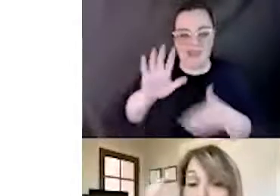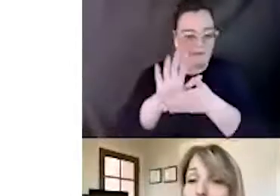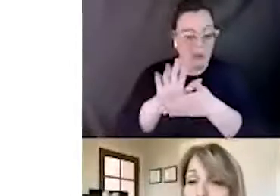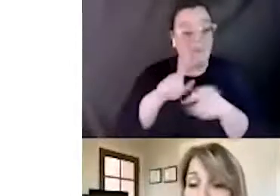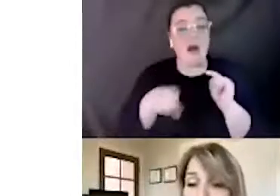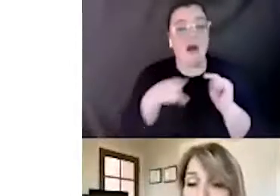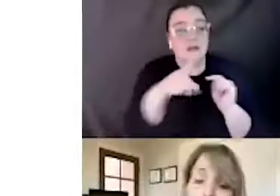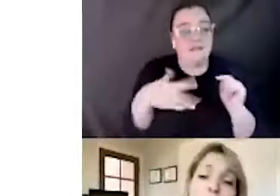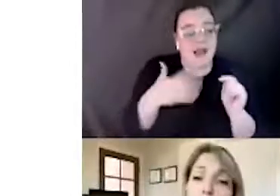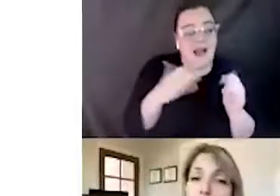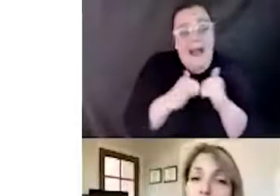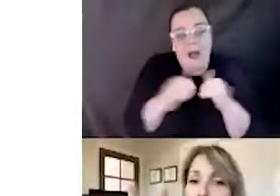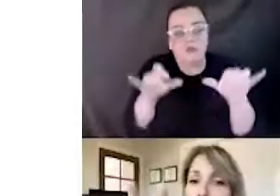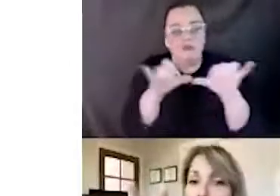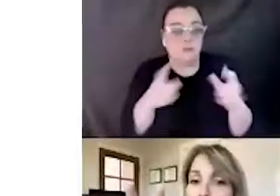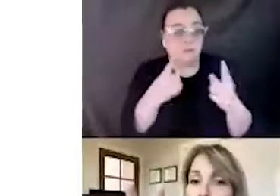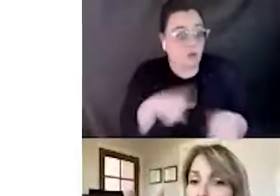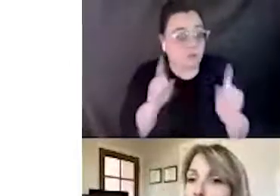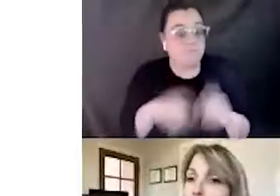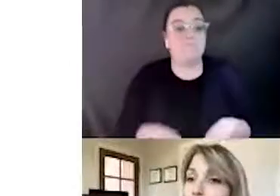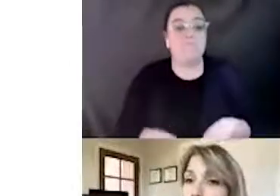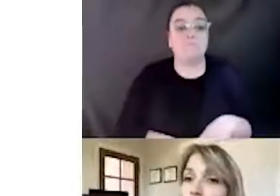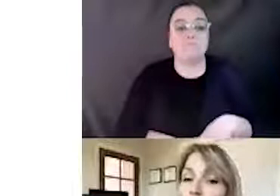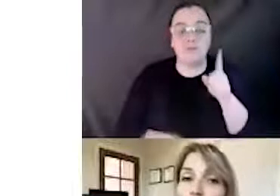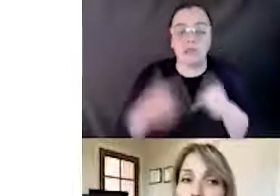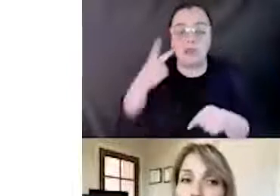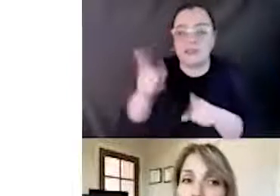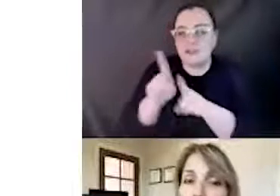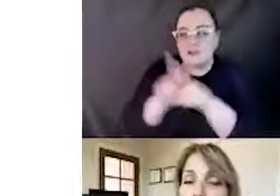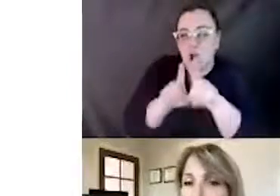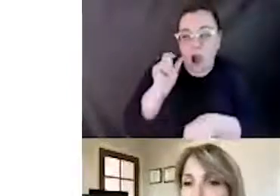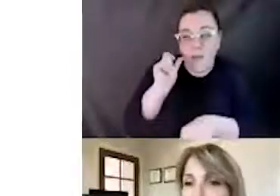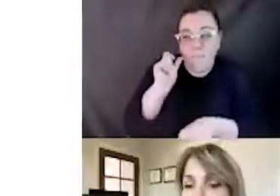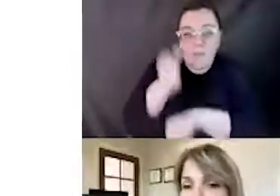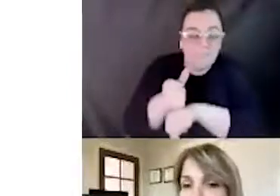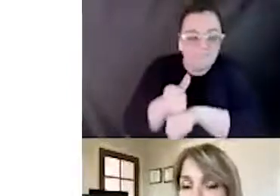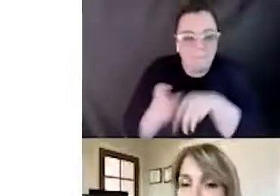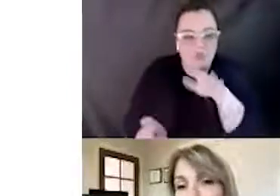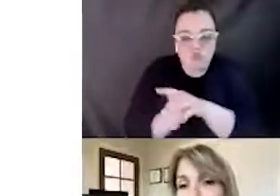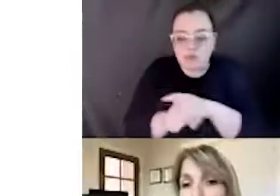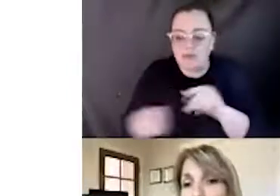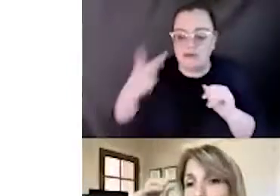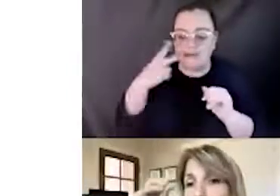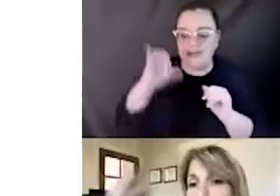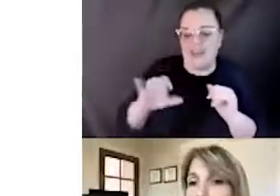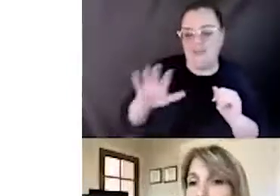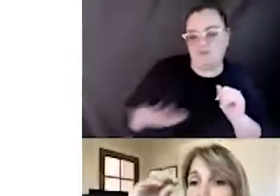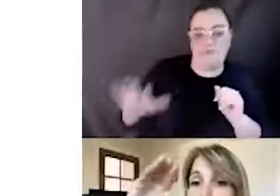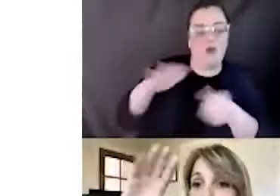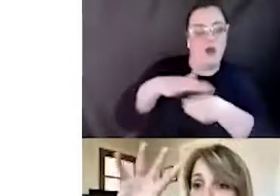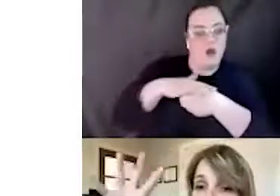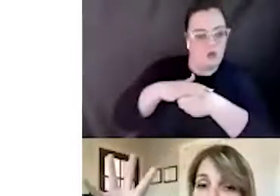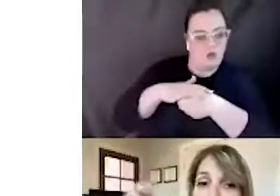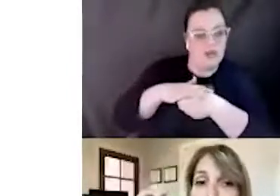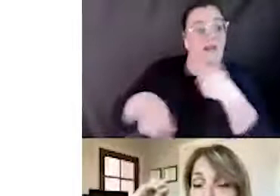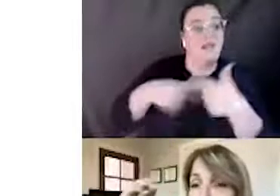how the system is working. So in this, you'll see a star pop up. That's the estimated location of the Ridgecrest earthquake. And then you'll see these circles